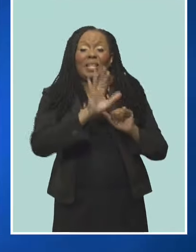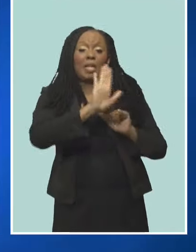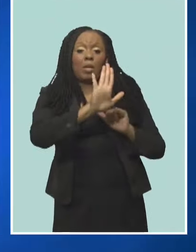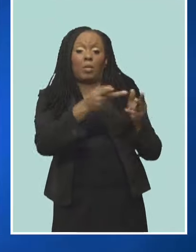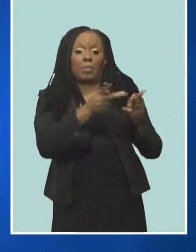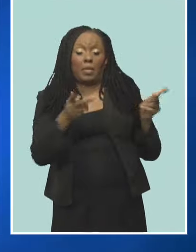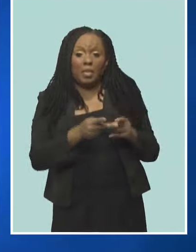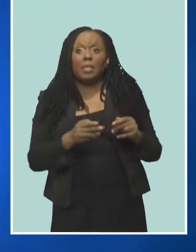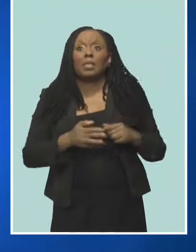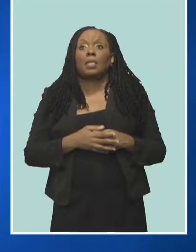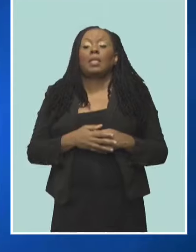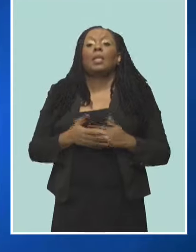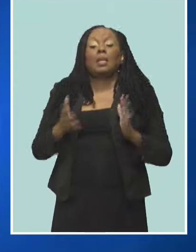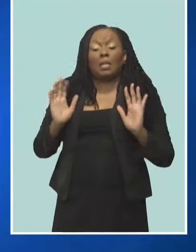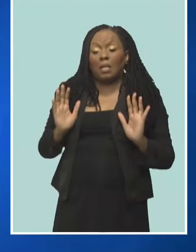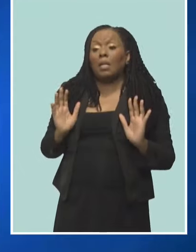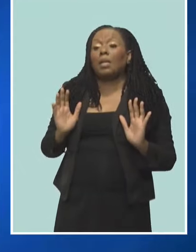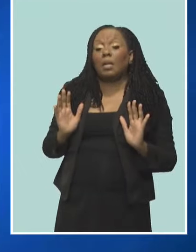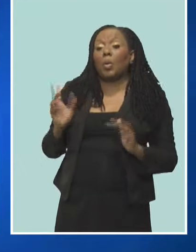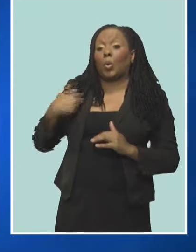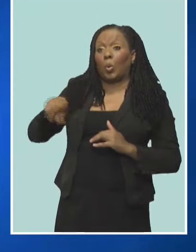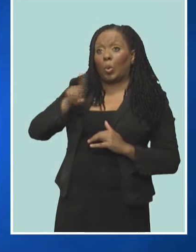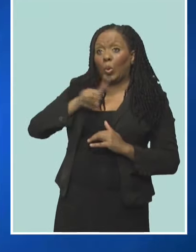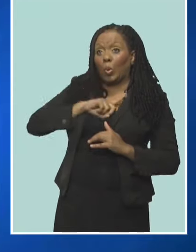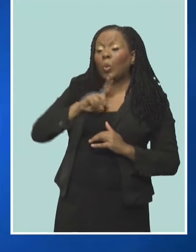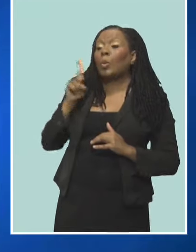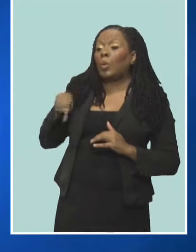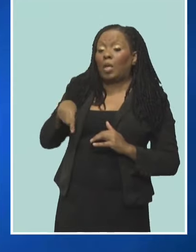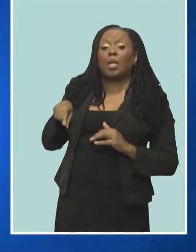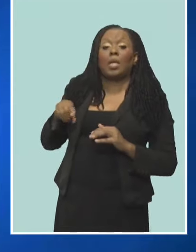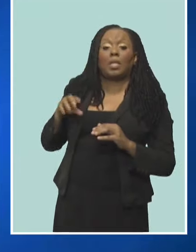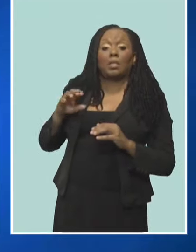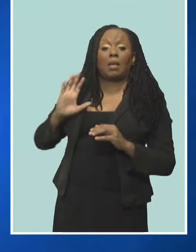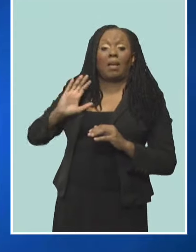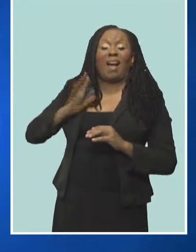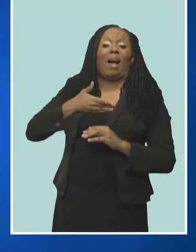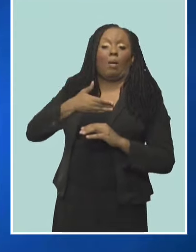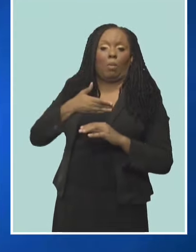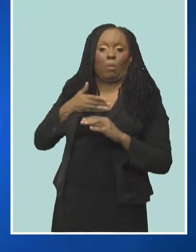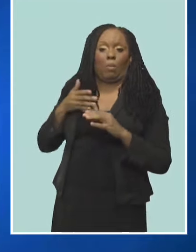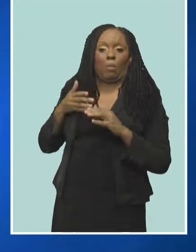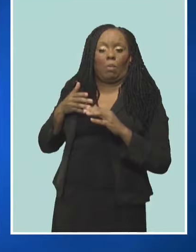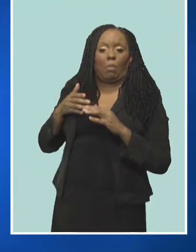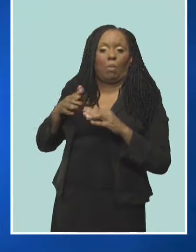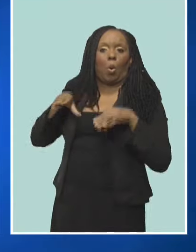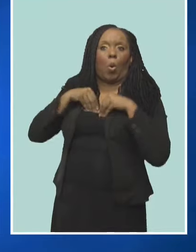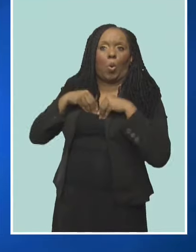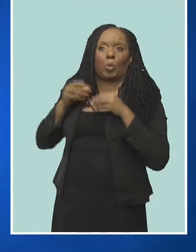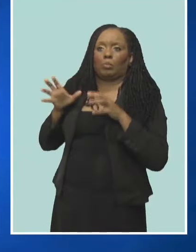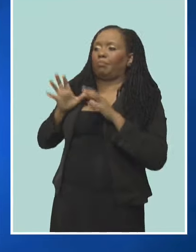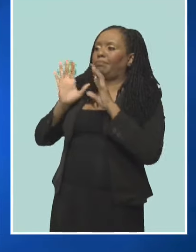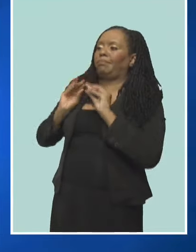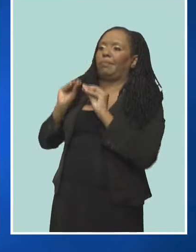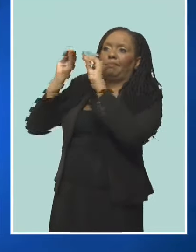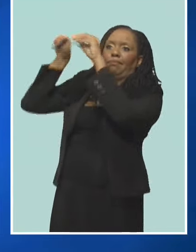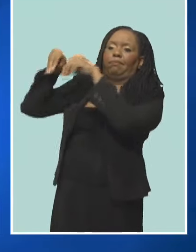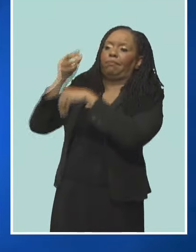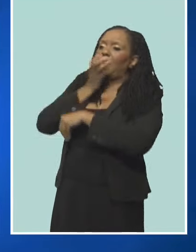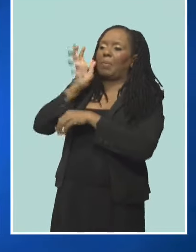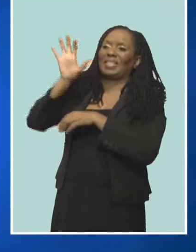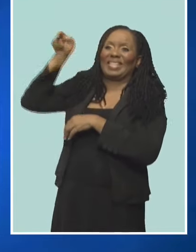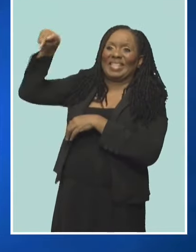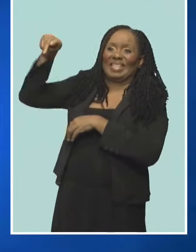use your coconuts, you do your business, at the end of the day, try to remove the debris and not leave them alongside of the highway. Government has announced plans to